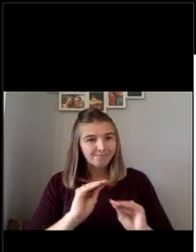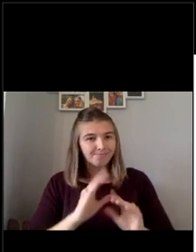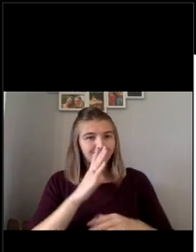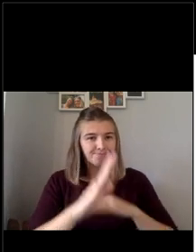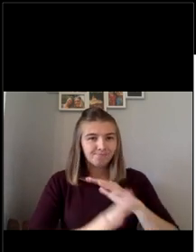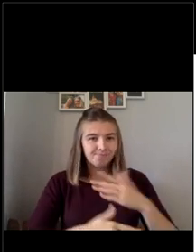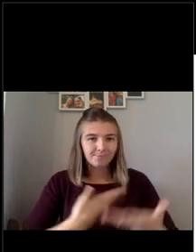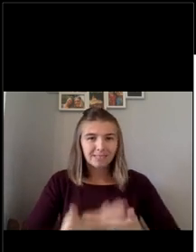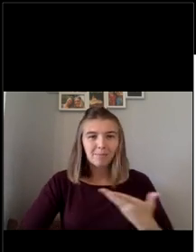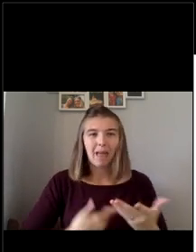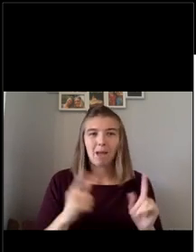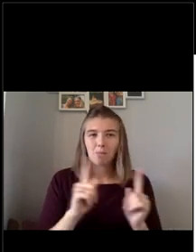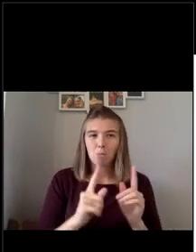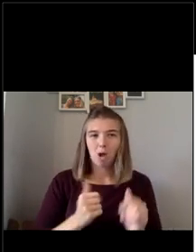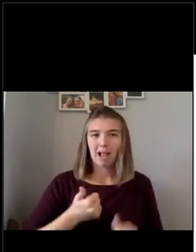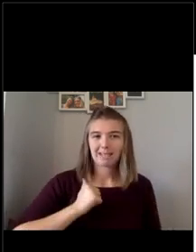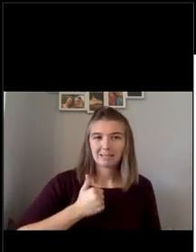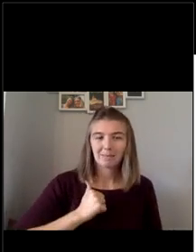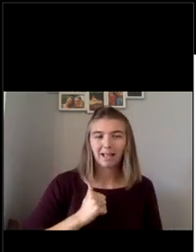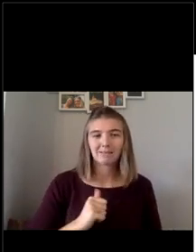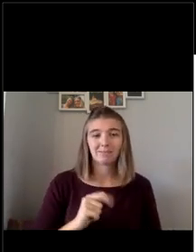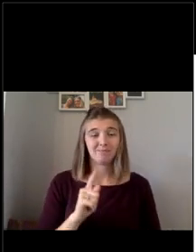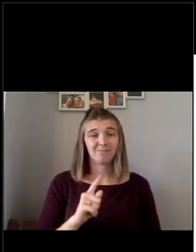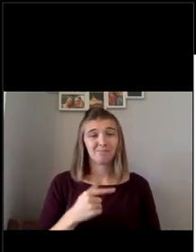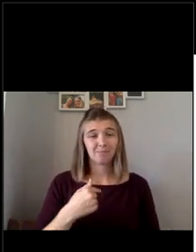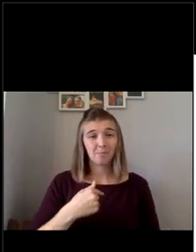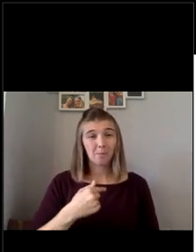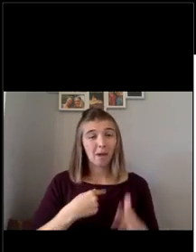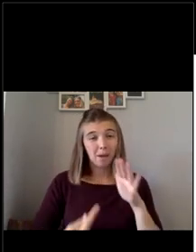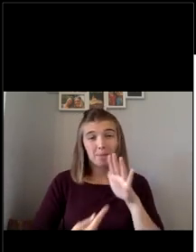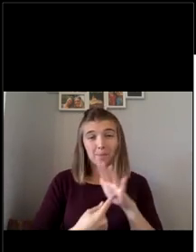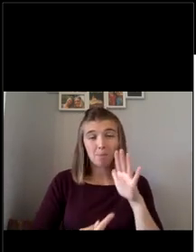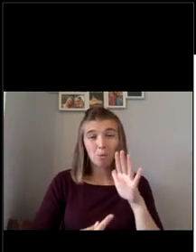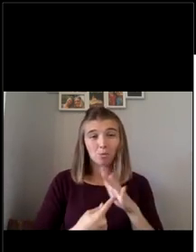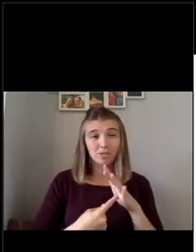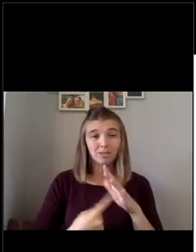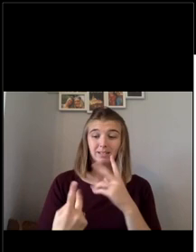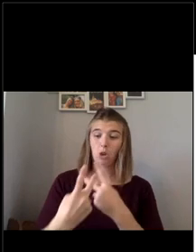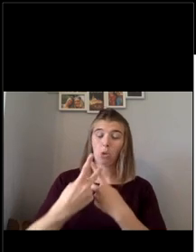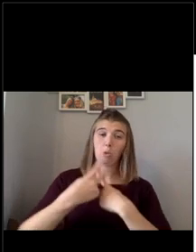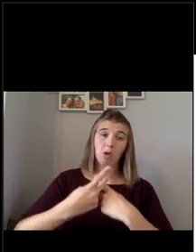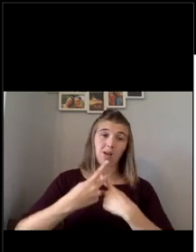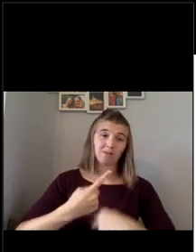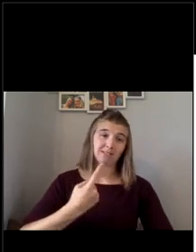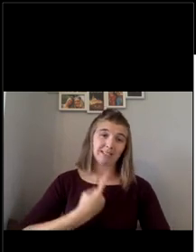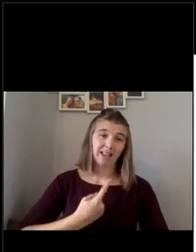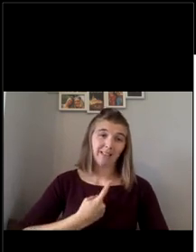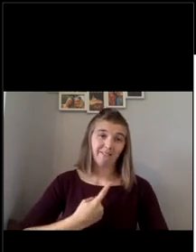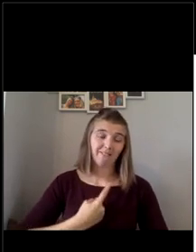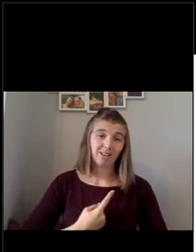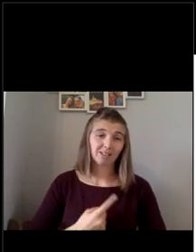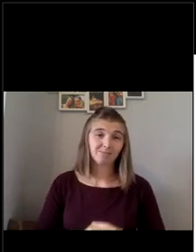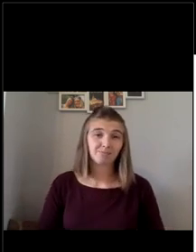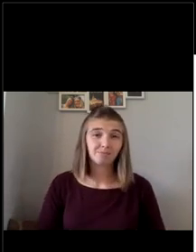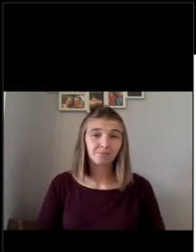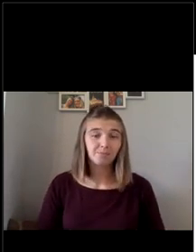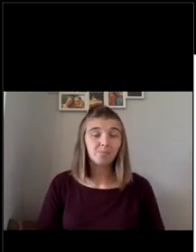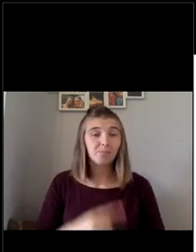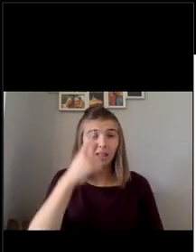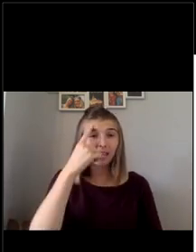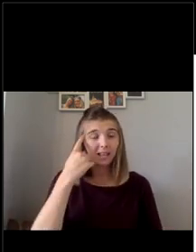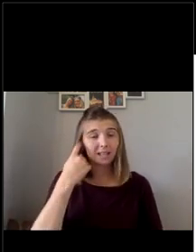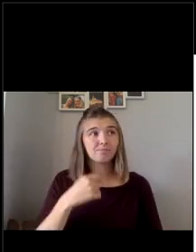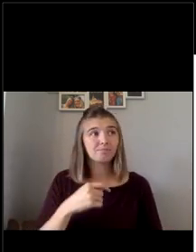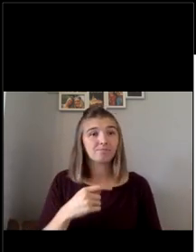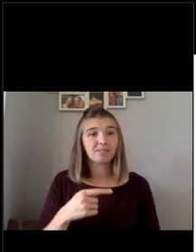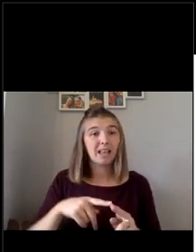guilty about taking care of themselves. It should be the top priority, and also seek professional help. You know, that's